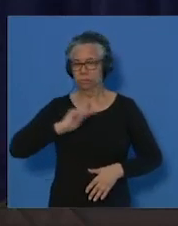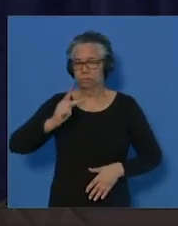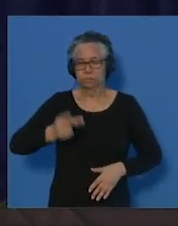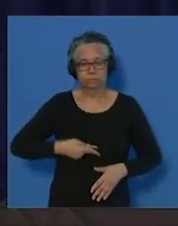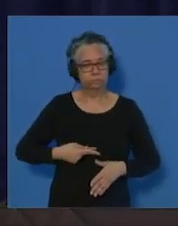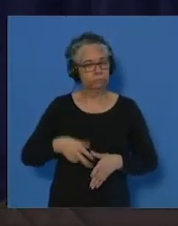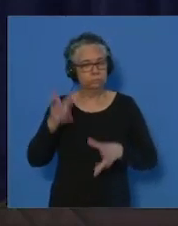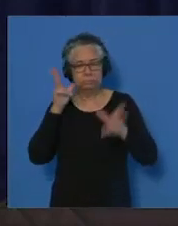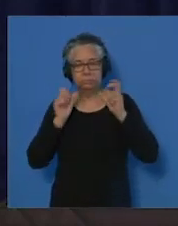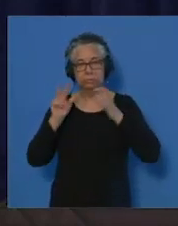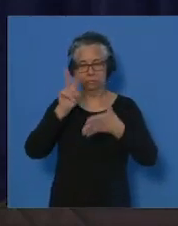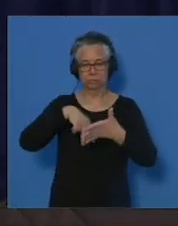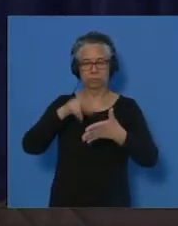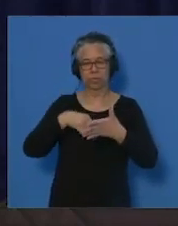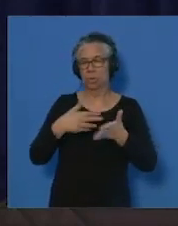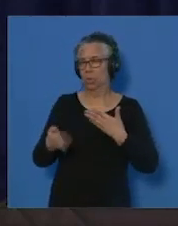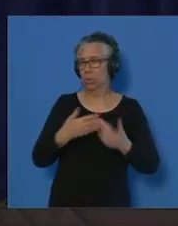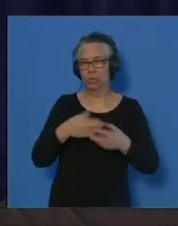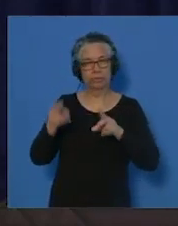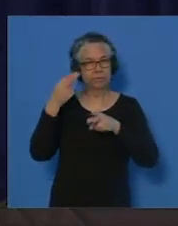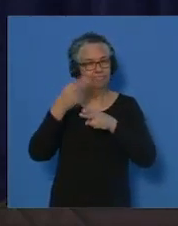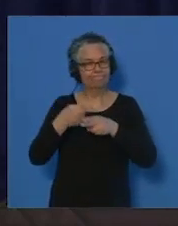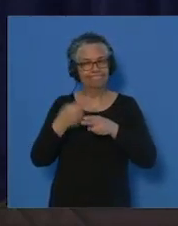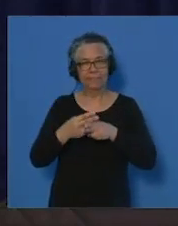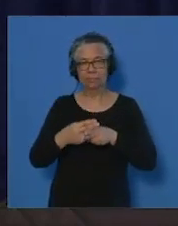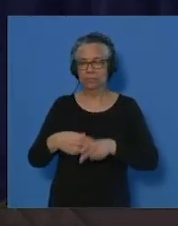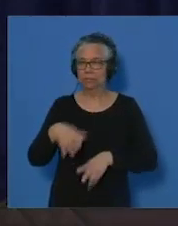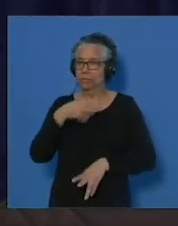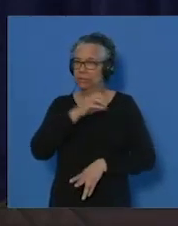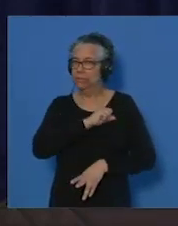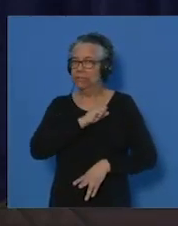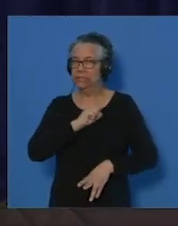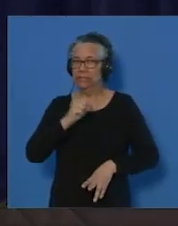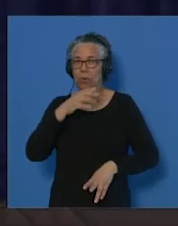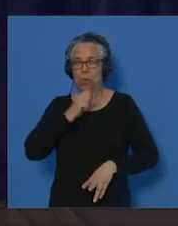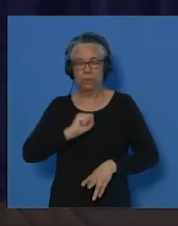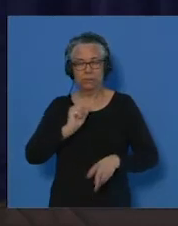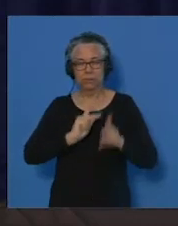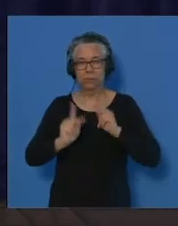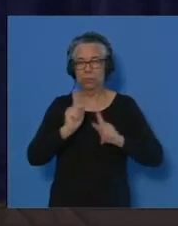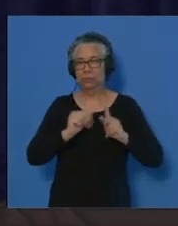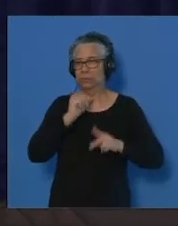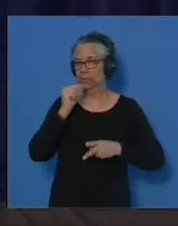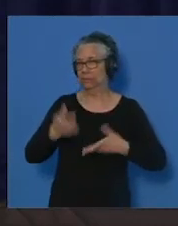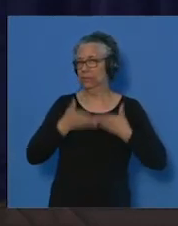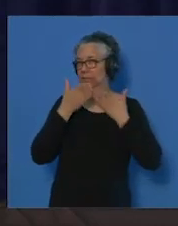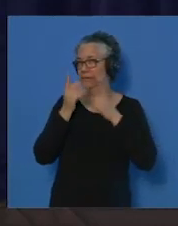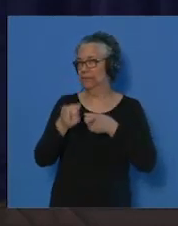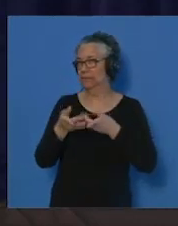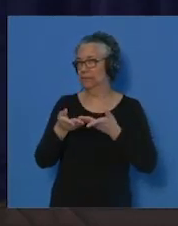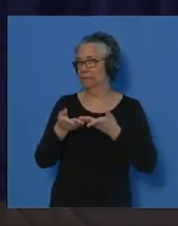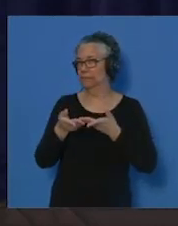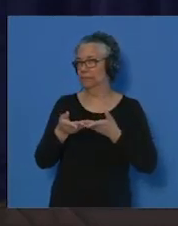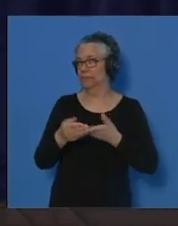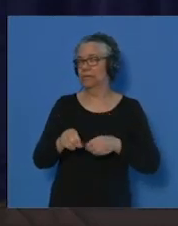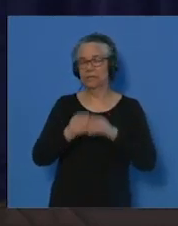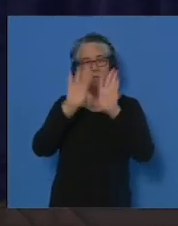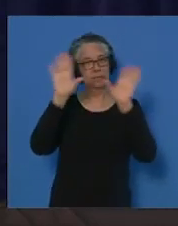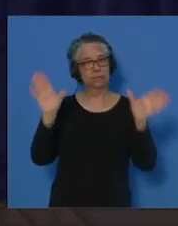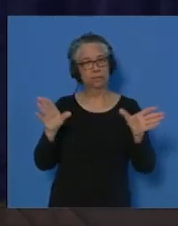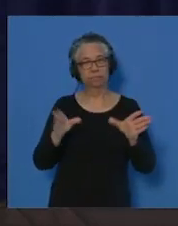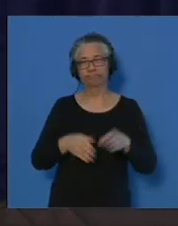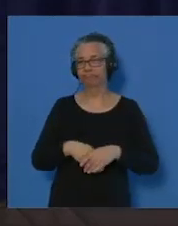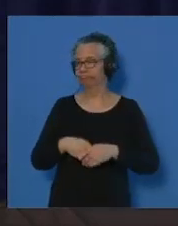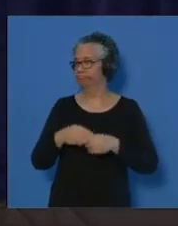reading this, even though the name of the seniors rest home was not given. Clearly, there must be a breach in confidential